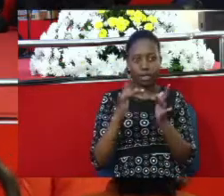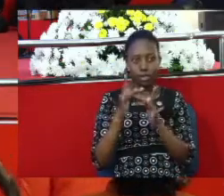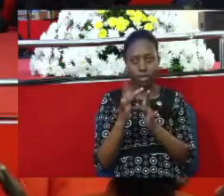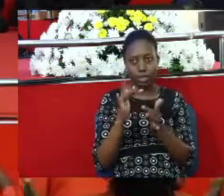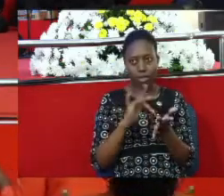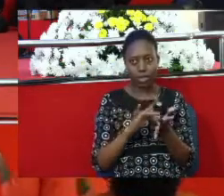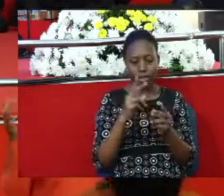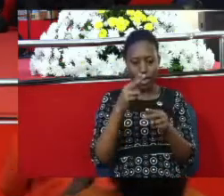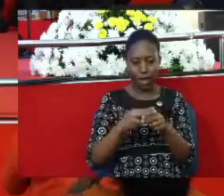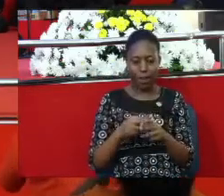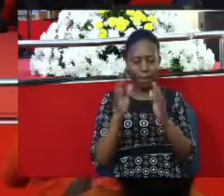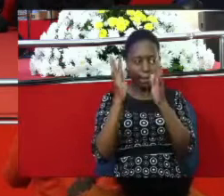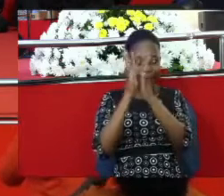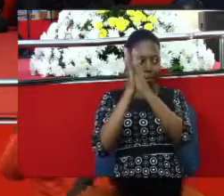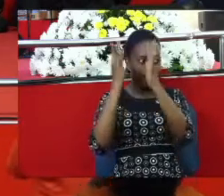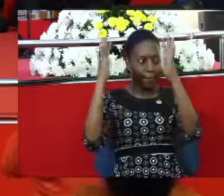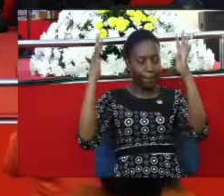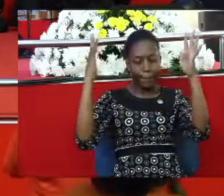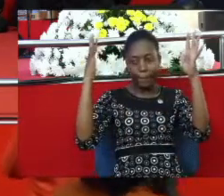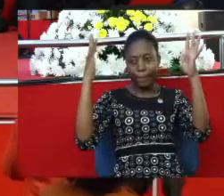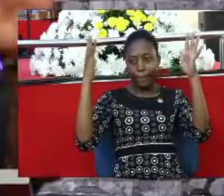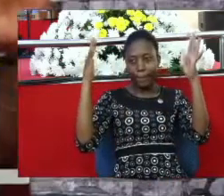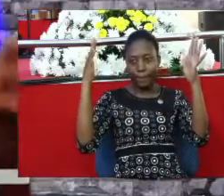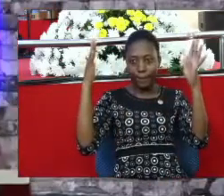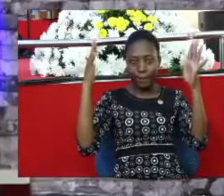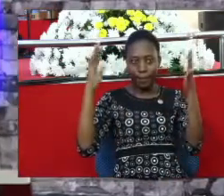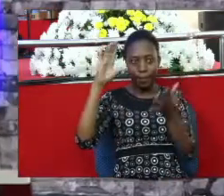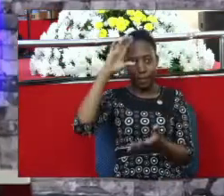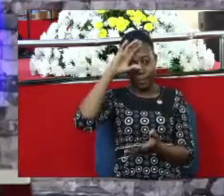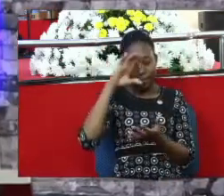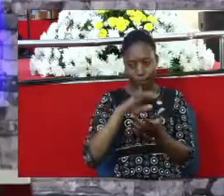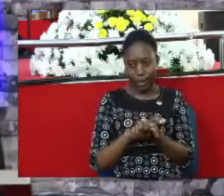your prayer. You may get seated. We may get seated.